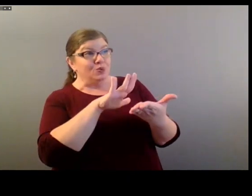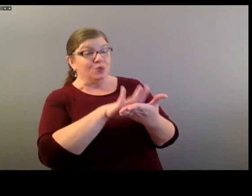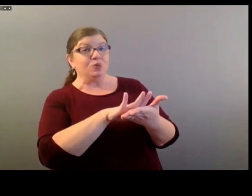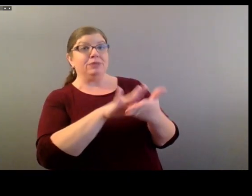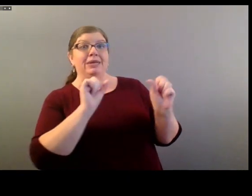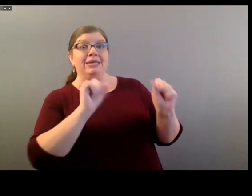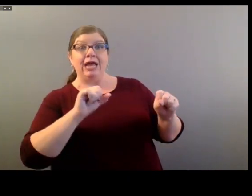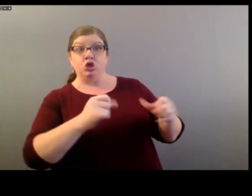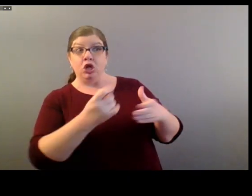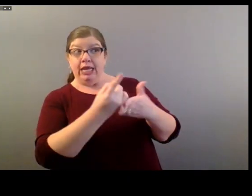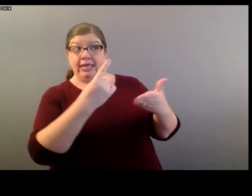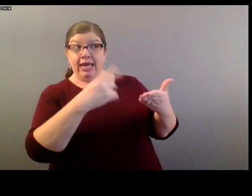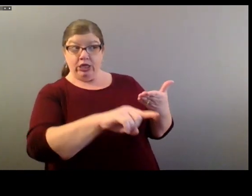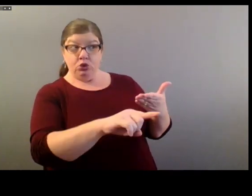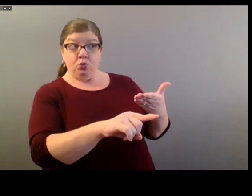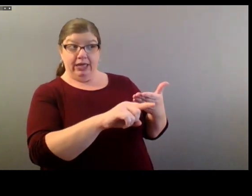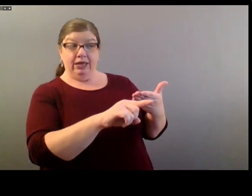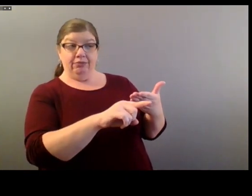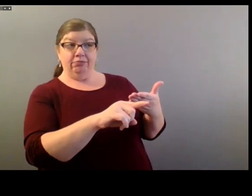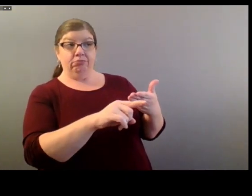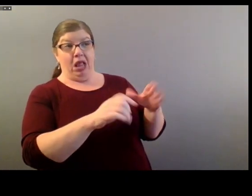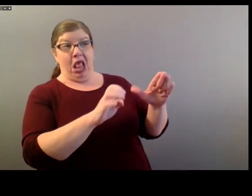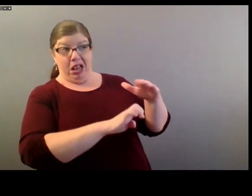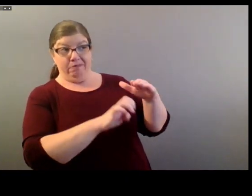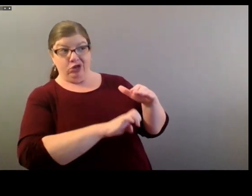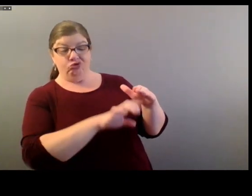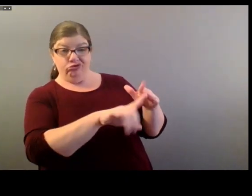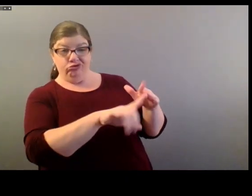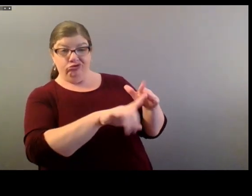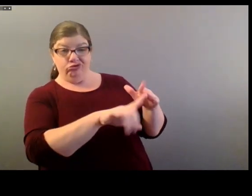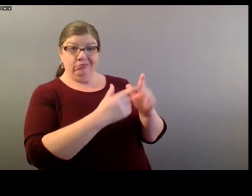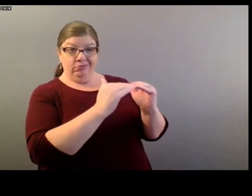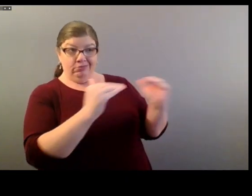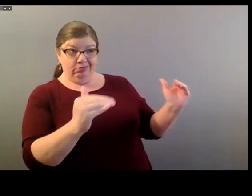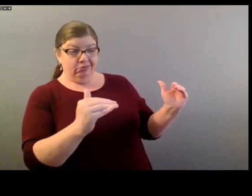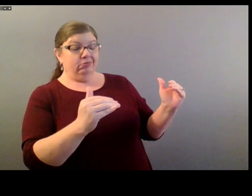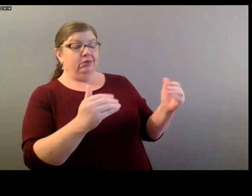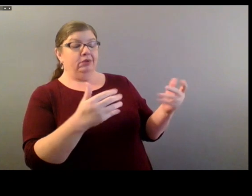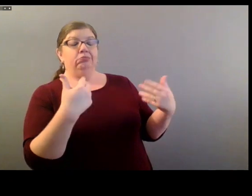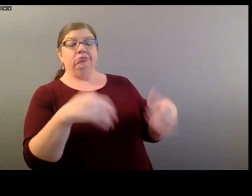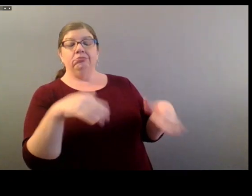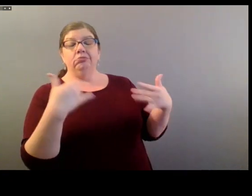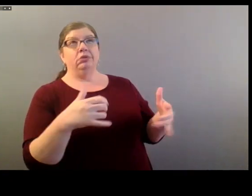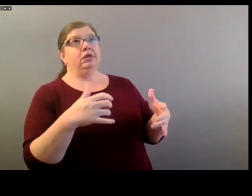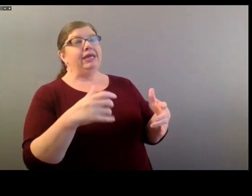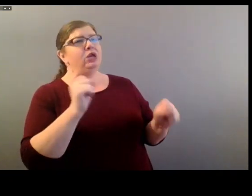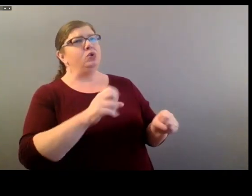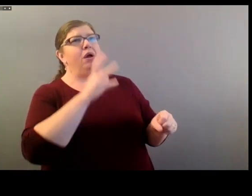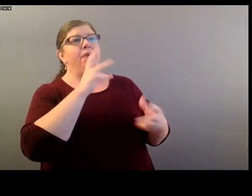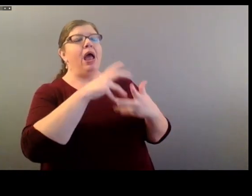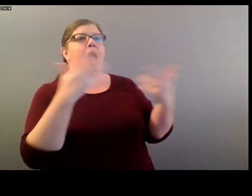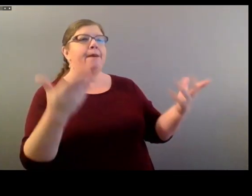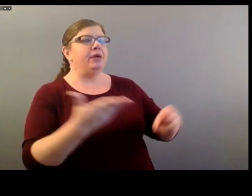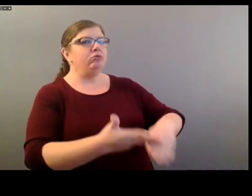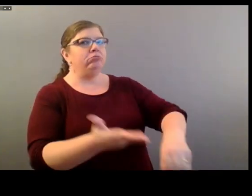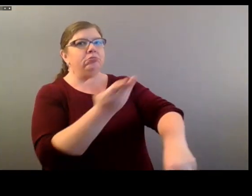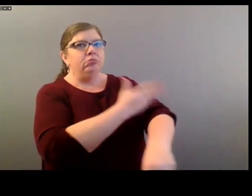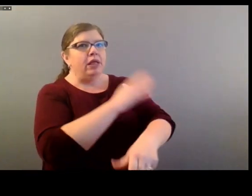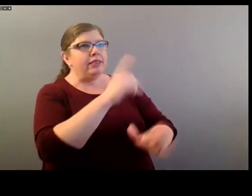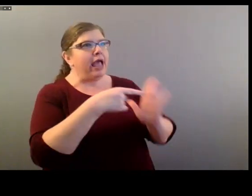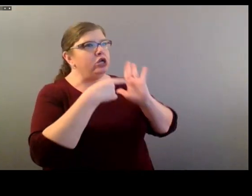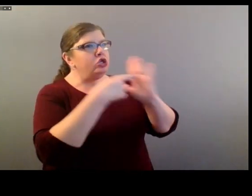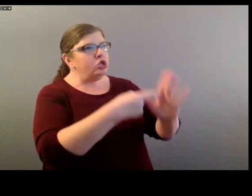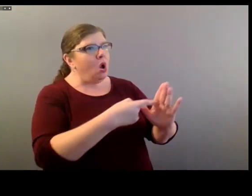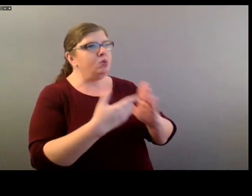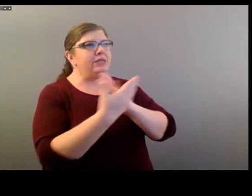next week with the elementary school level. Just speak to how much progress that shows that the county's made since